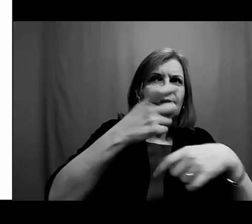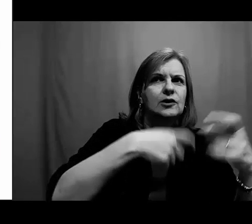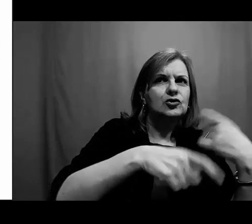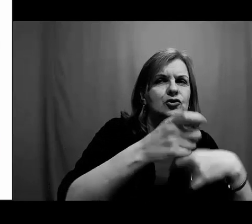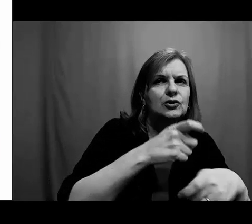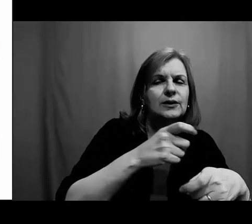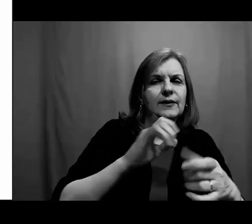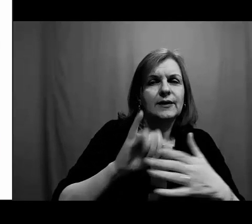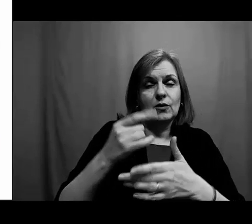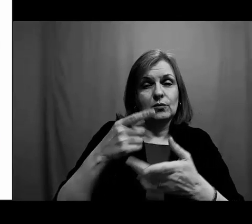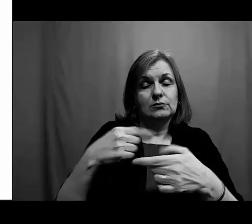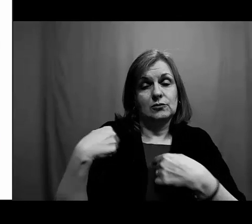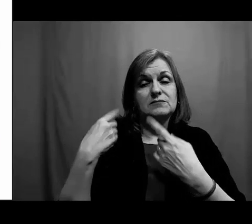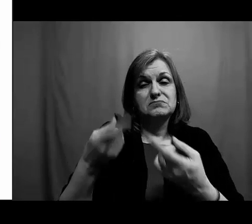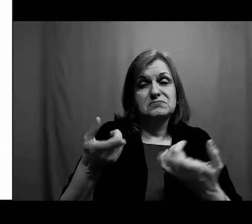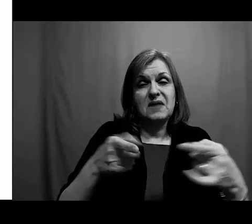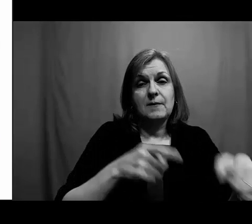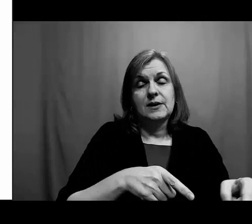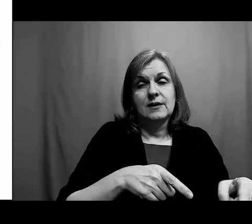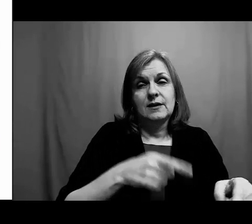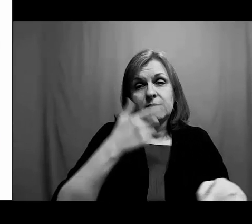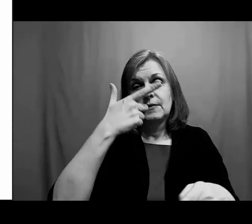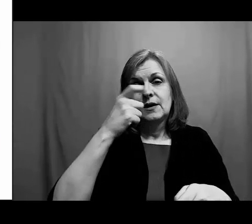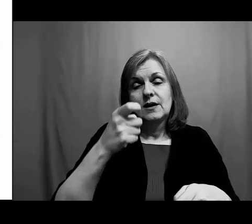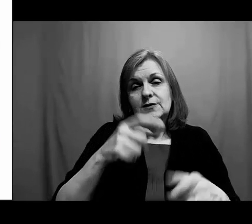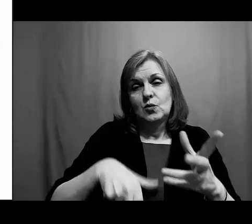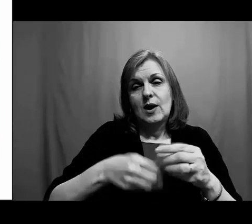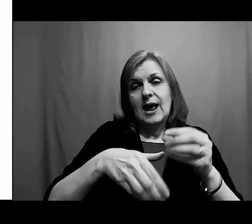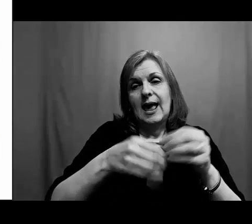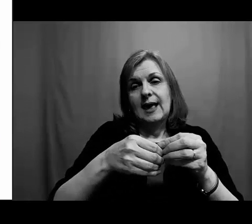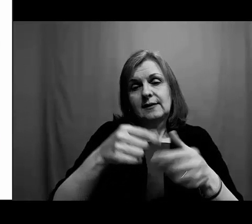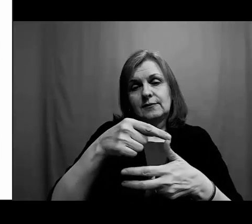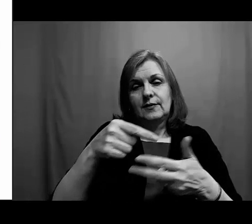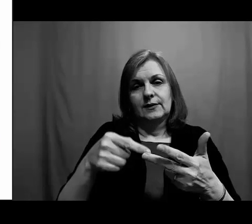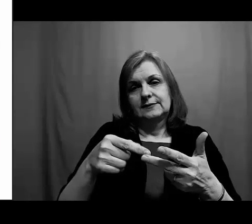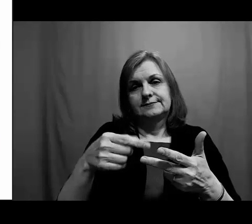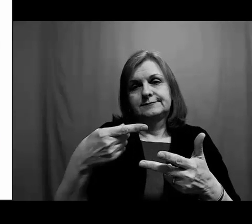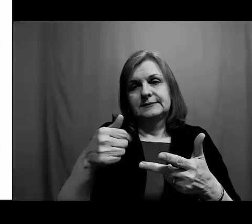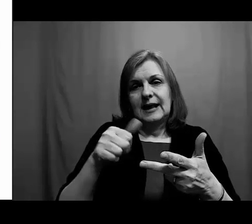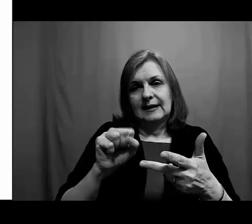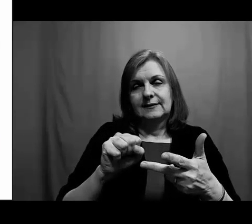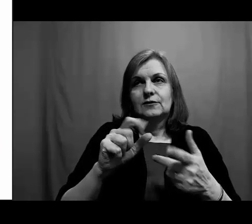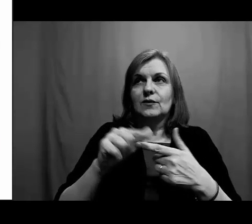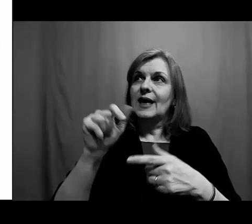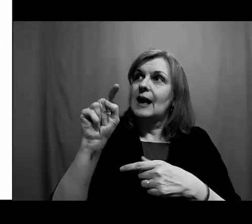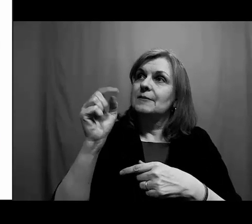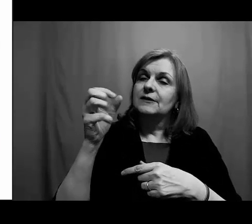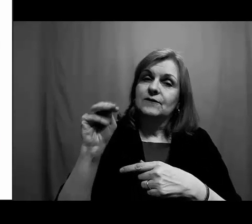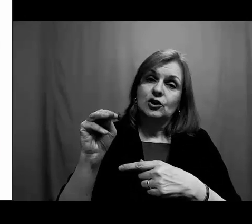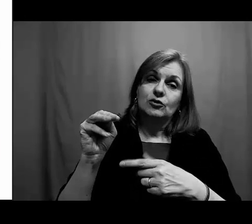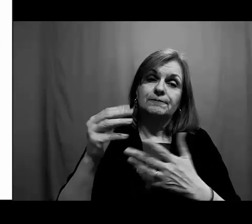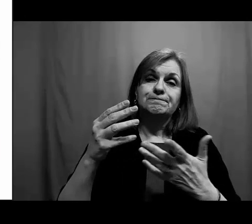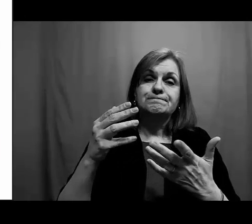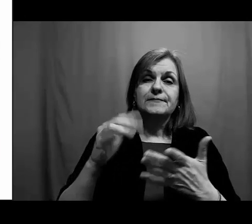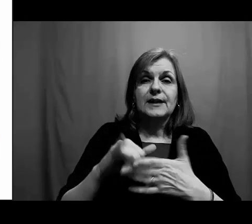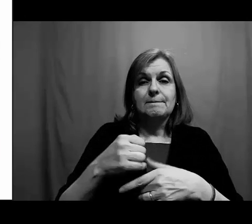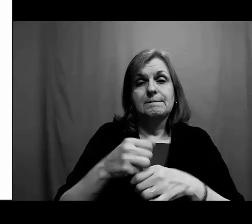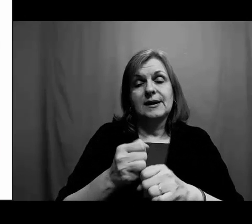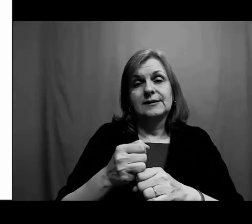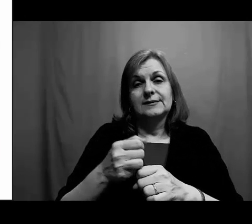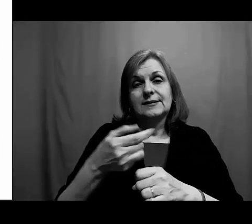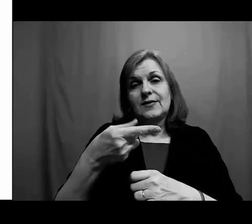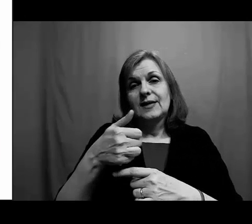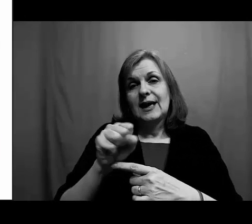pattern that we see, all because of these additional contributions to the atmosphere, which is